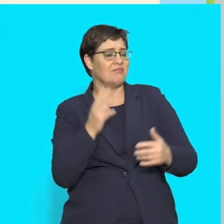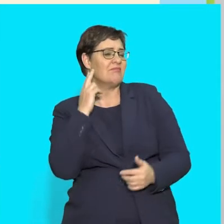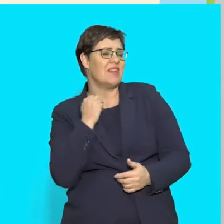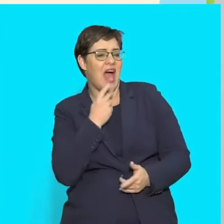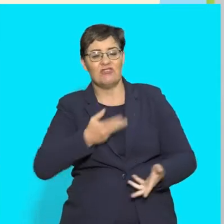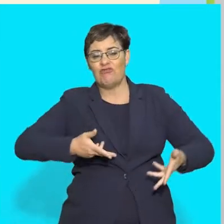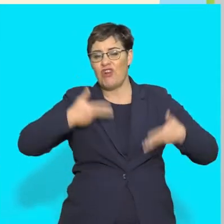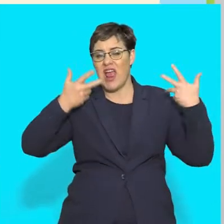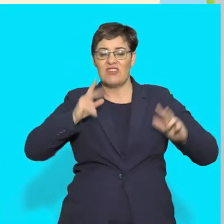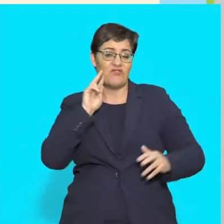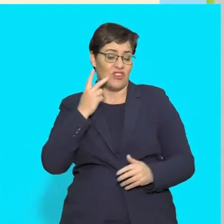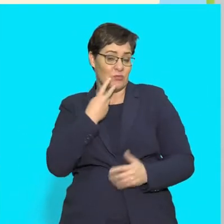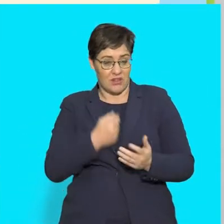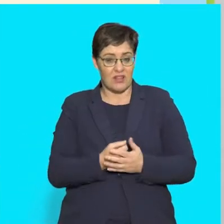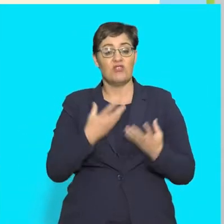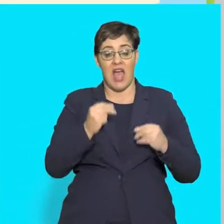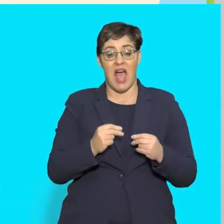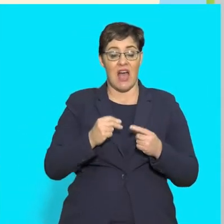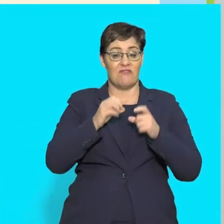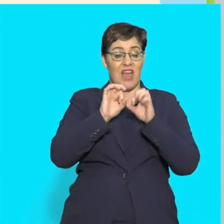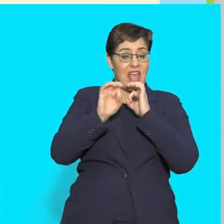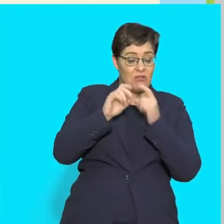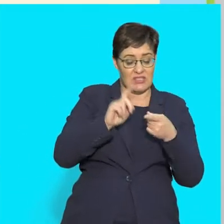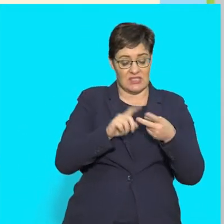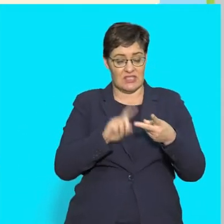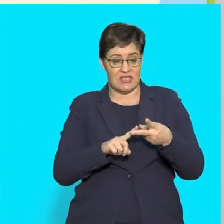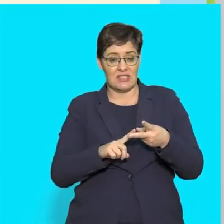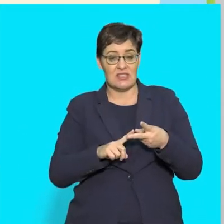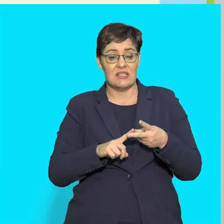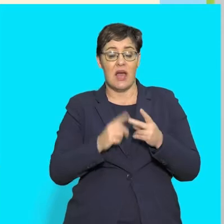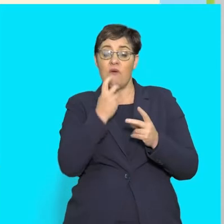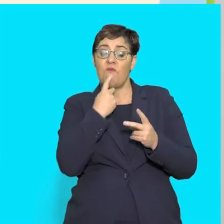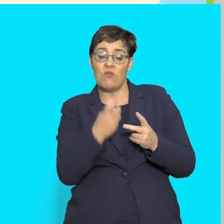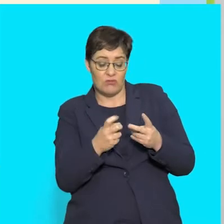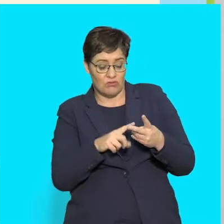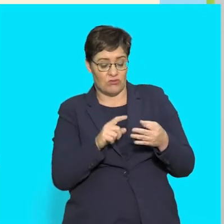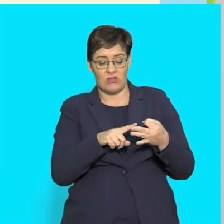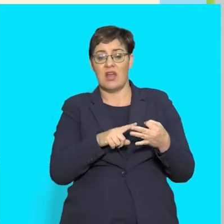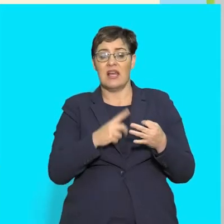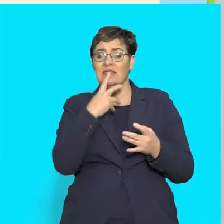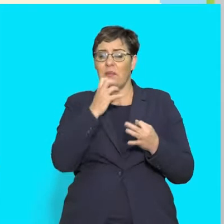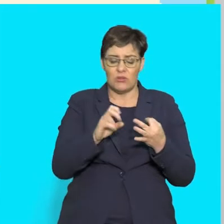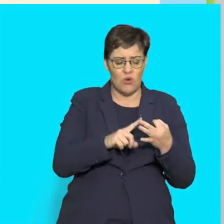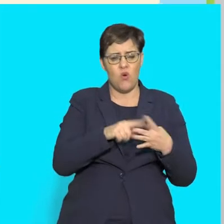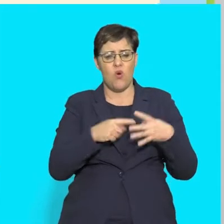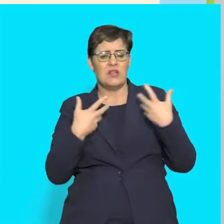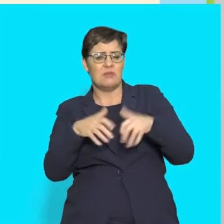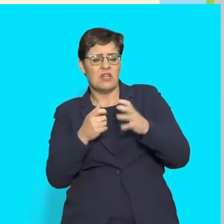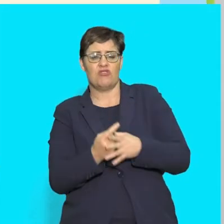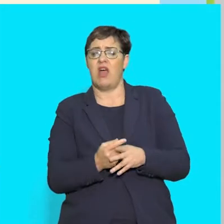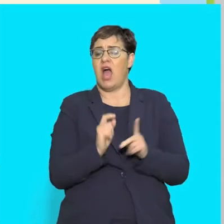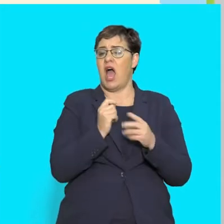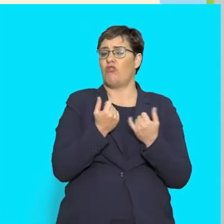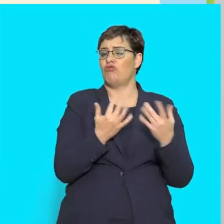lovely fresh vegetables. She had carrots, beetroot, cabbages, tomatoes, spinach, and green